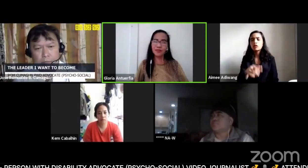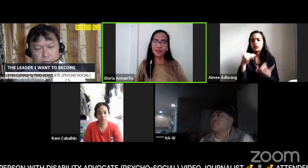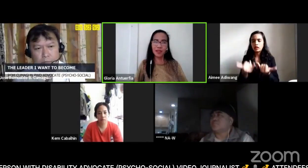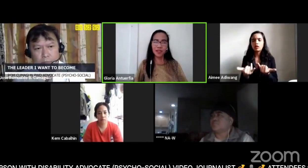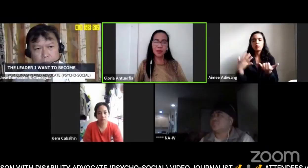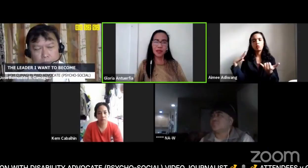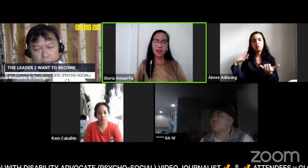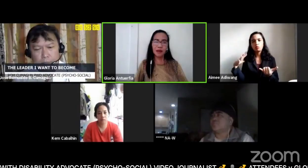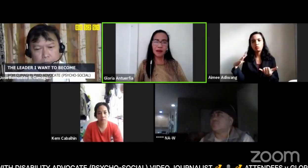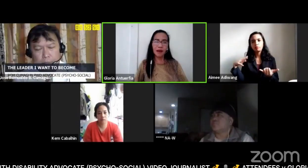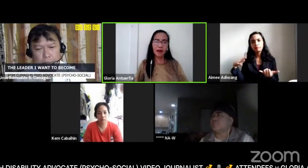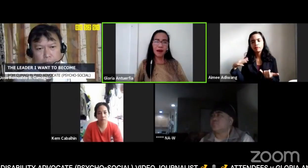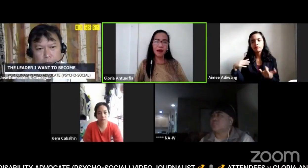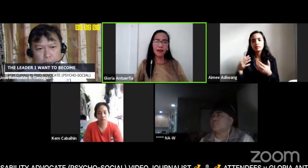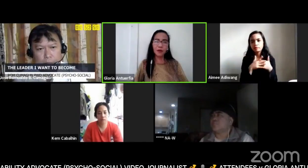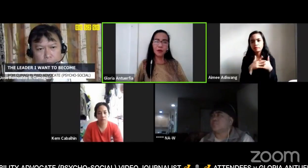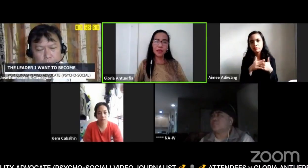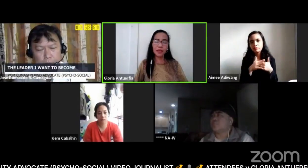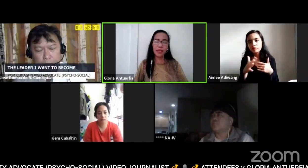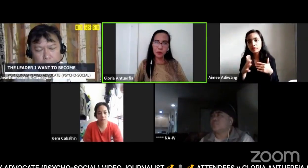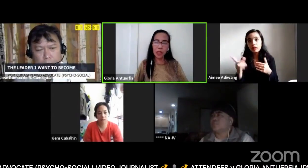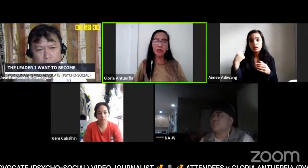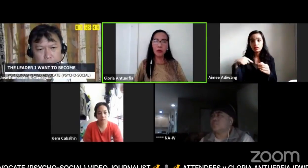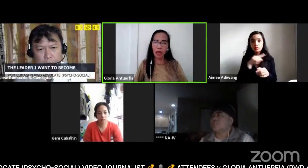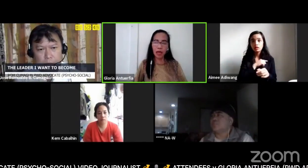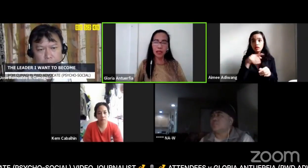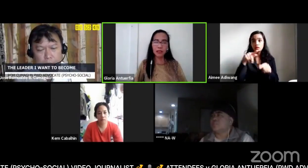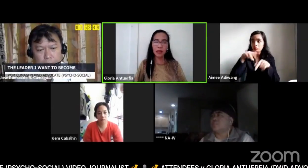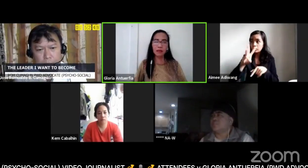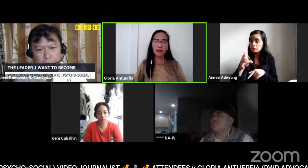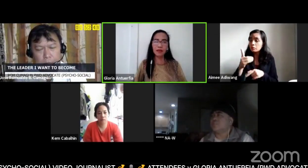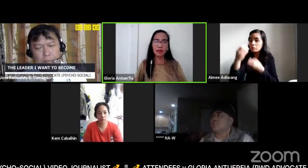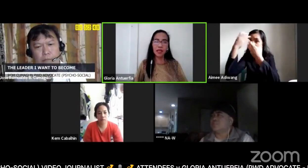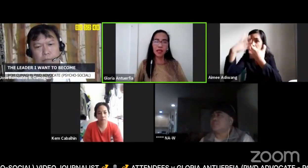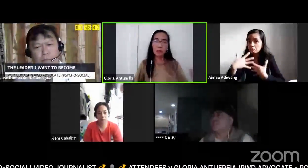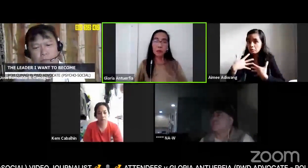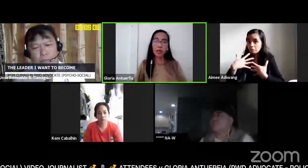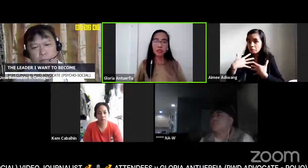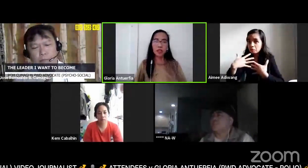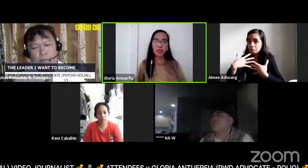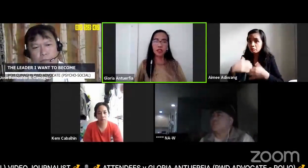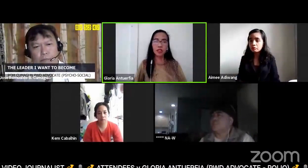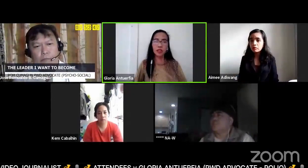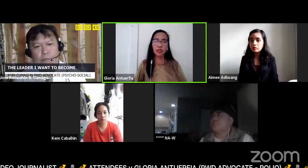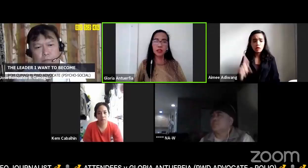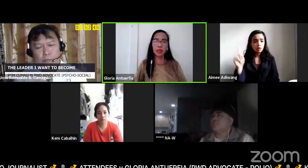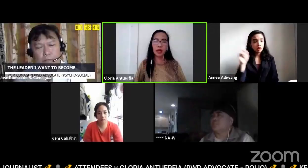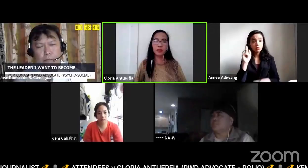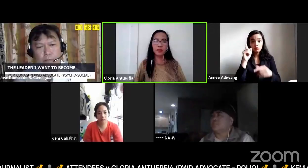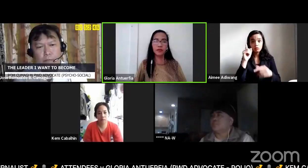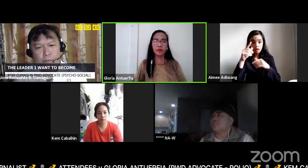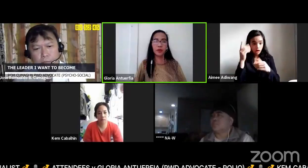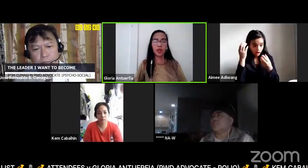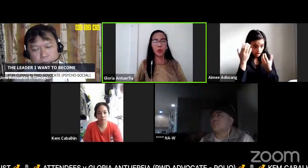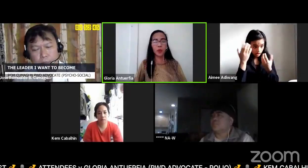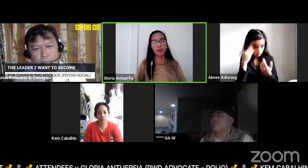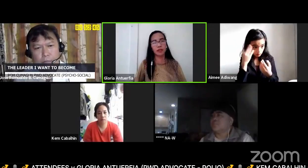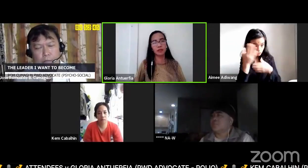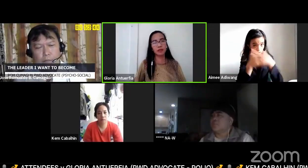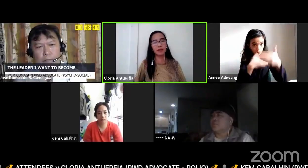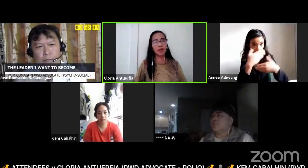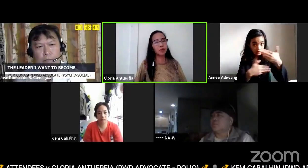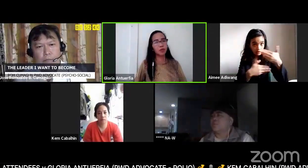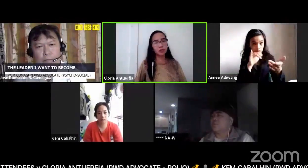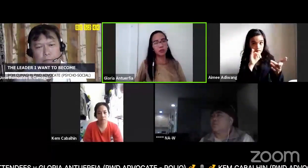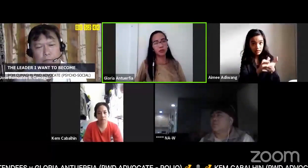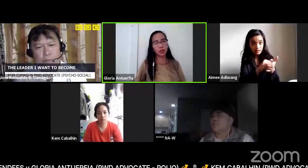Actually, even the SWD, they told me that they told us that the process with this kind of request